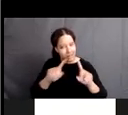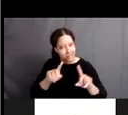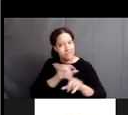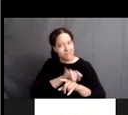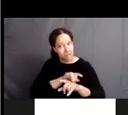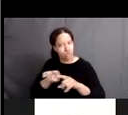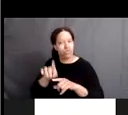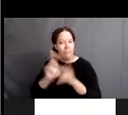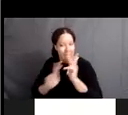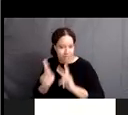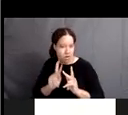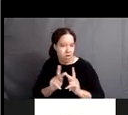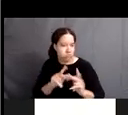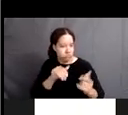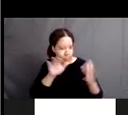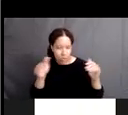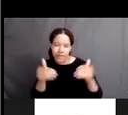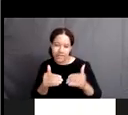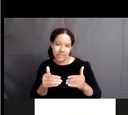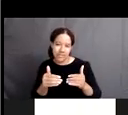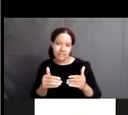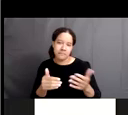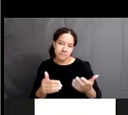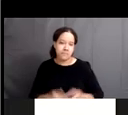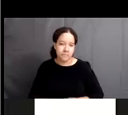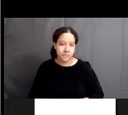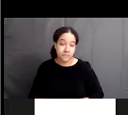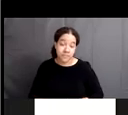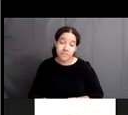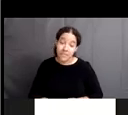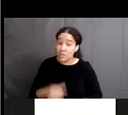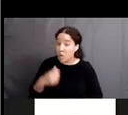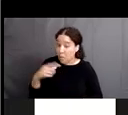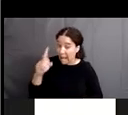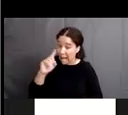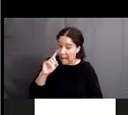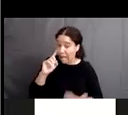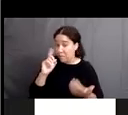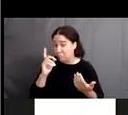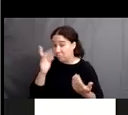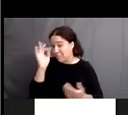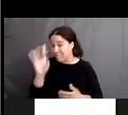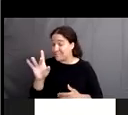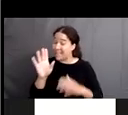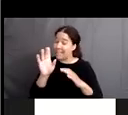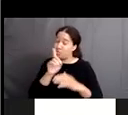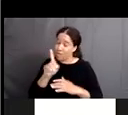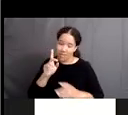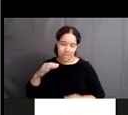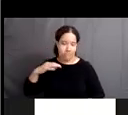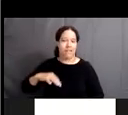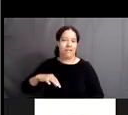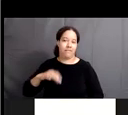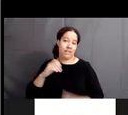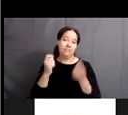some, and I would argue that it's right for a lot of people. But I do think that there are some important things that people need to